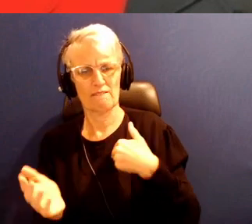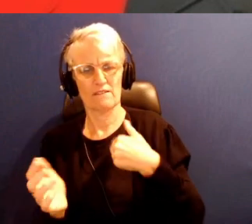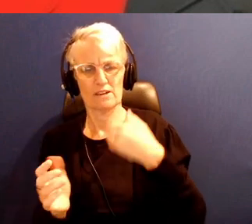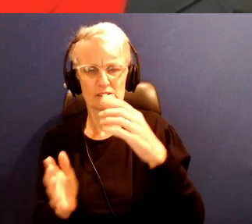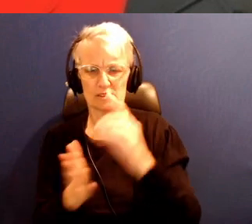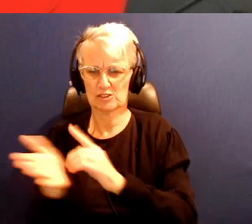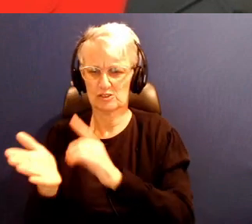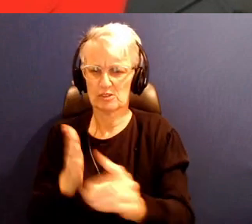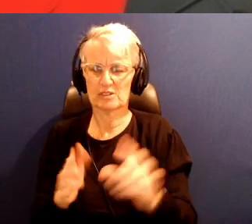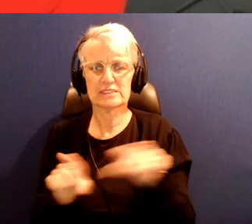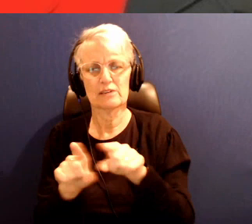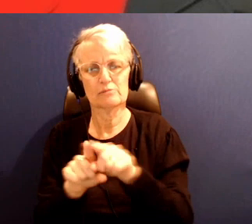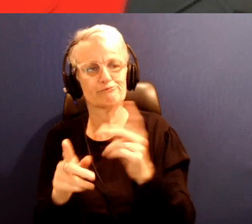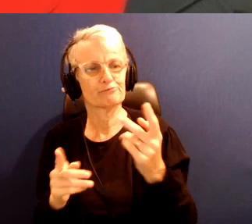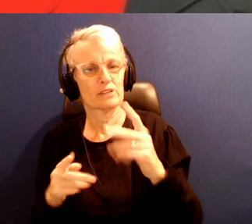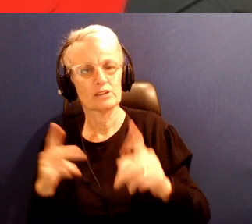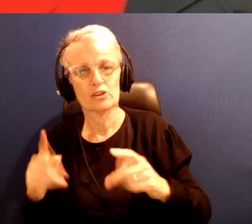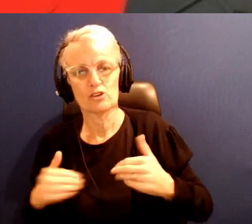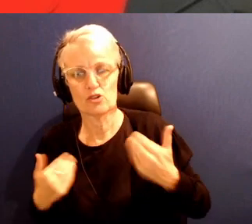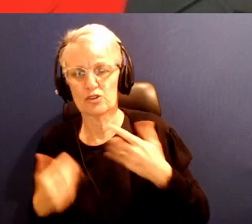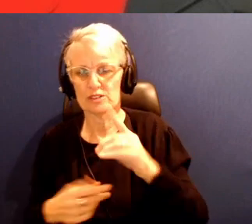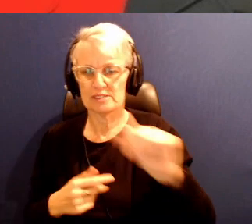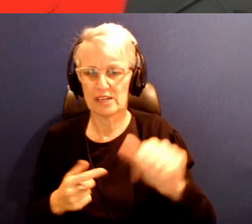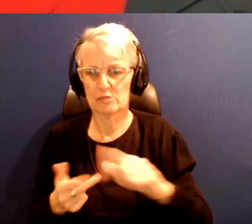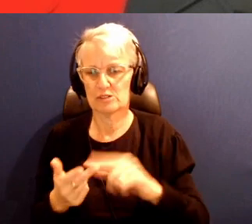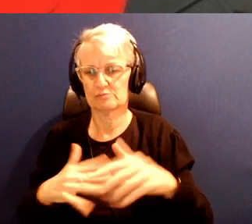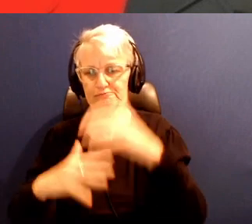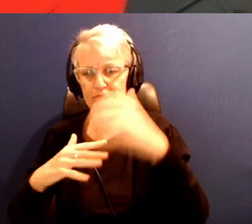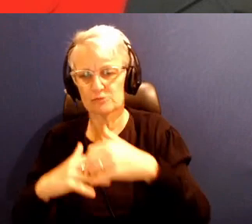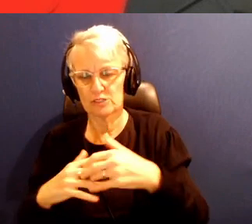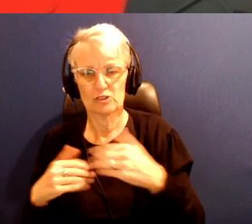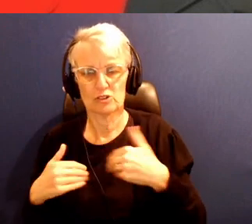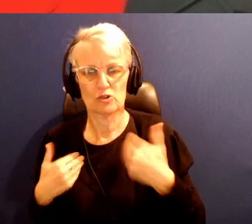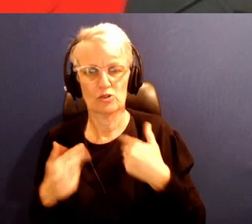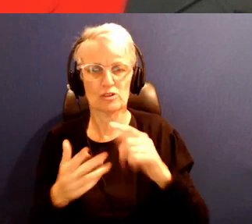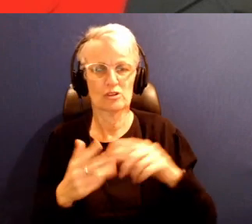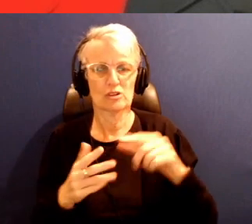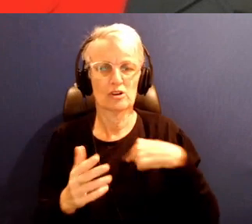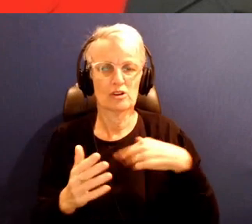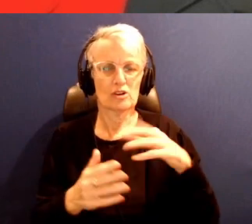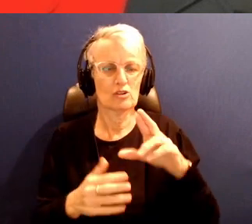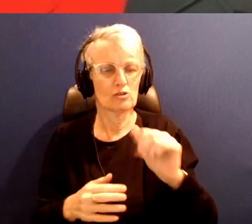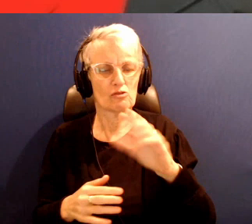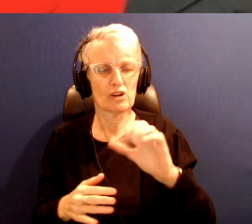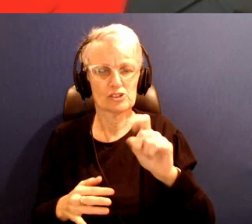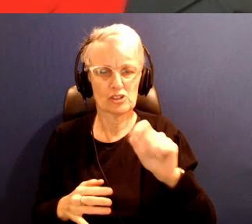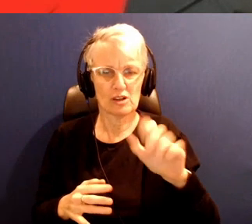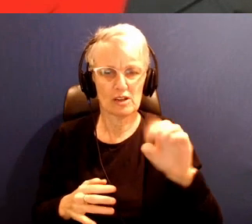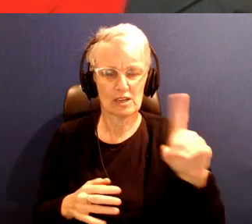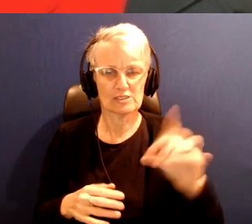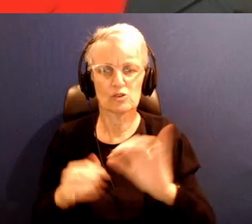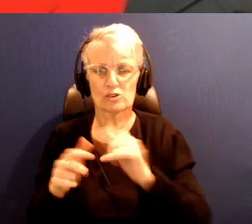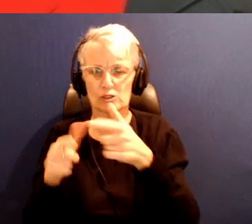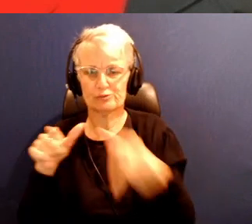discrimination, such as youth living with disabilities, Indigenous youth, racialized youth, and youth from